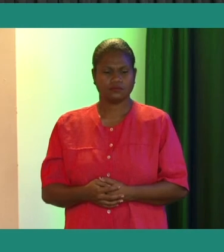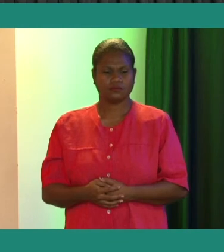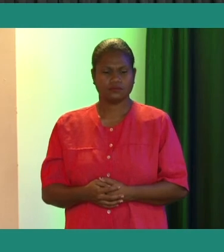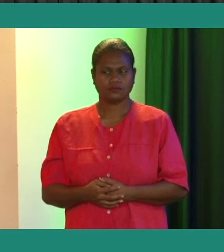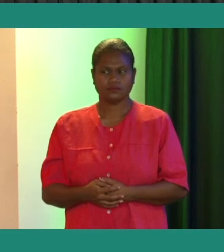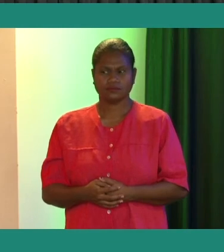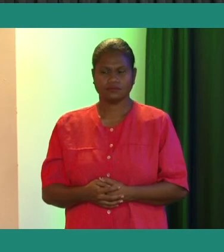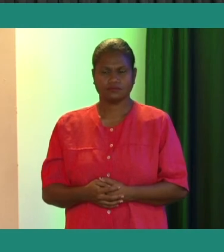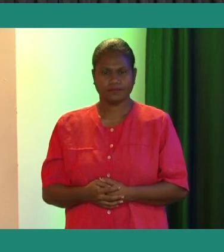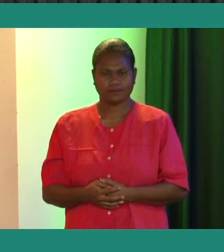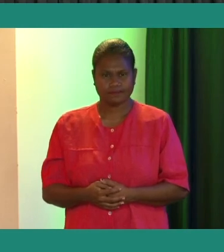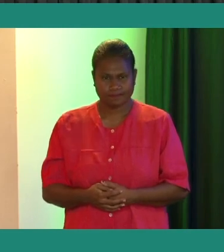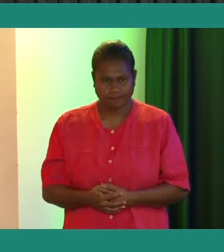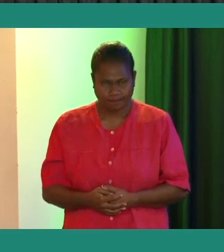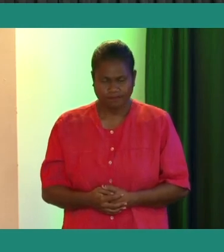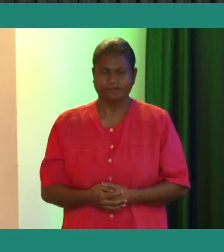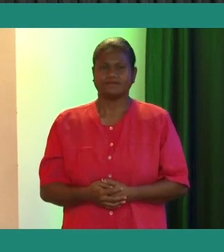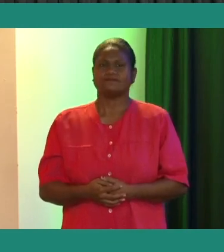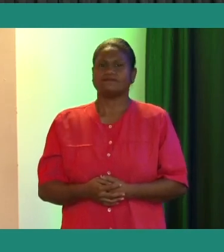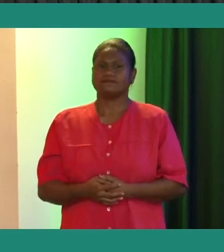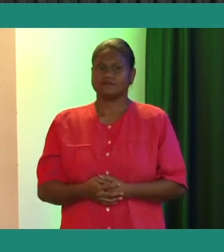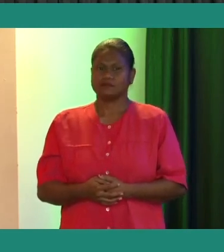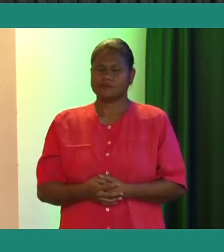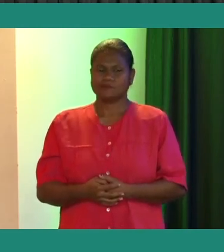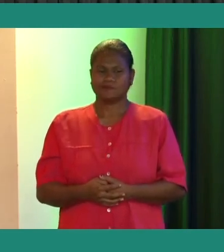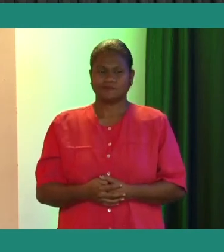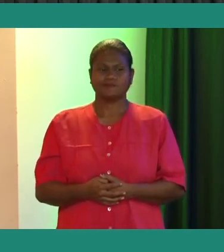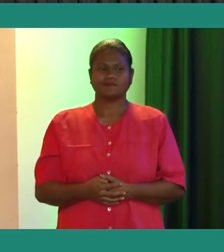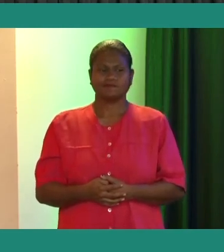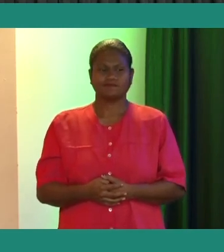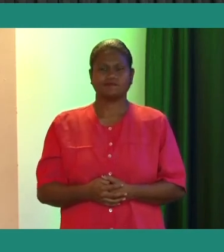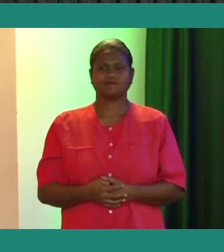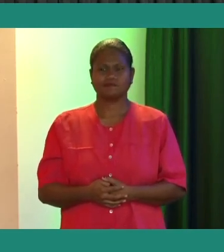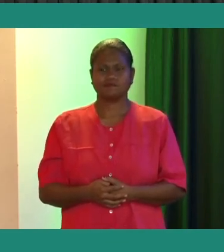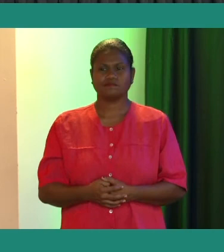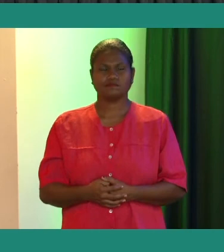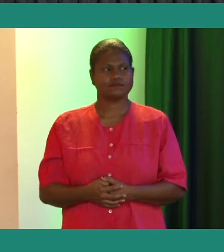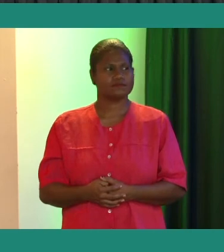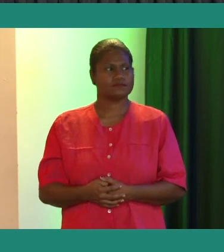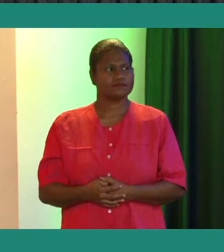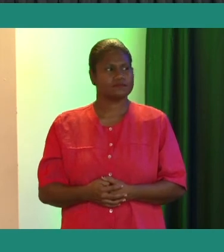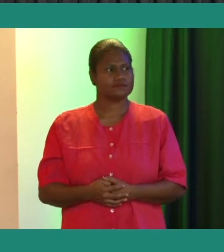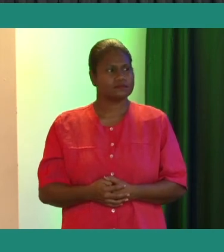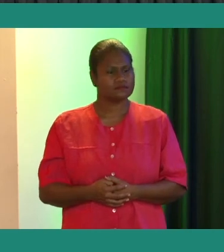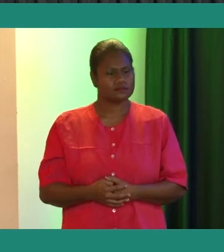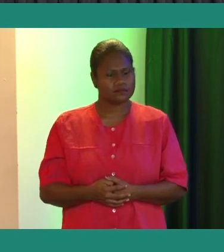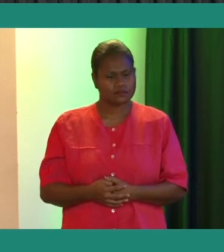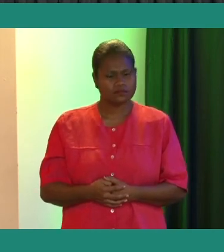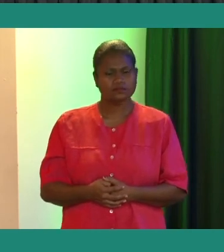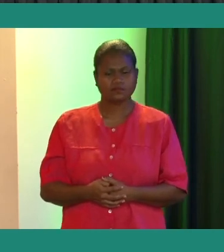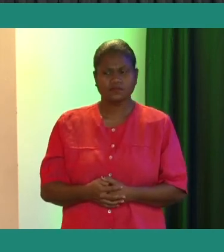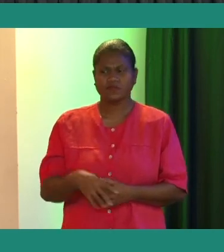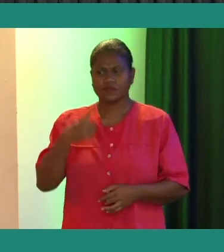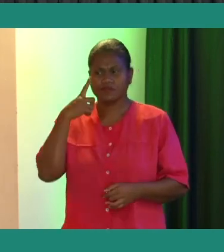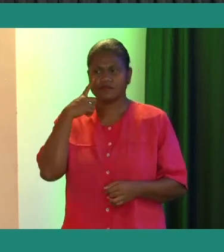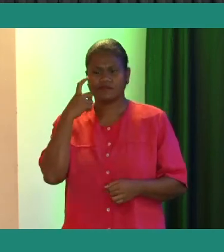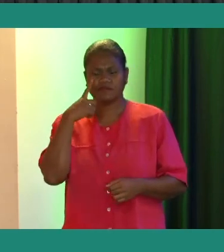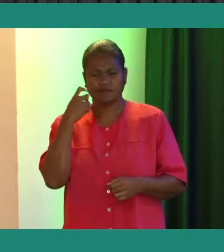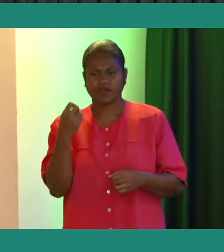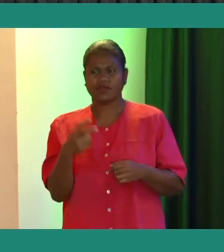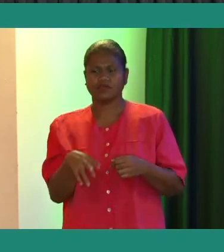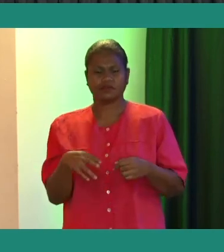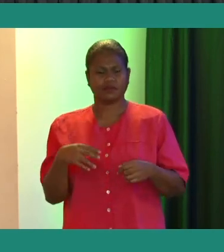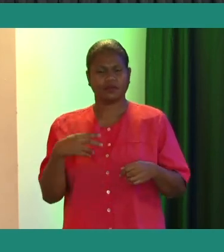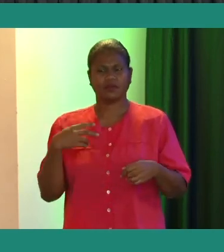them, but the policy is talking about. So in that way, we come up with solutions that are specific